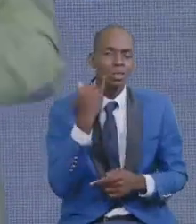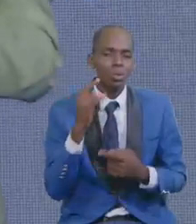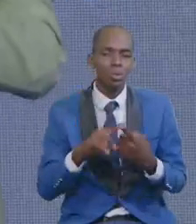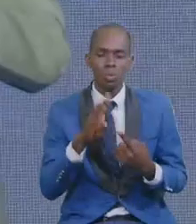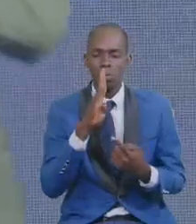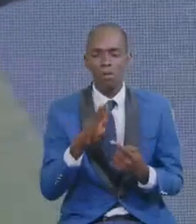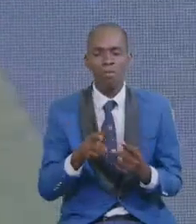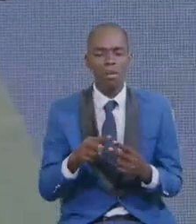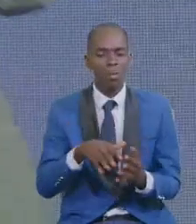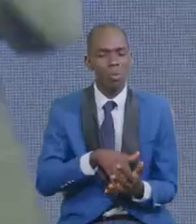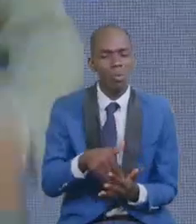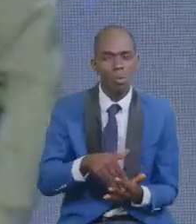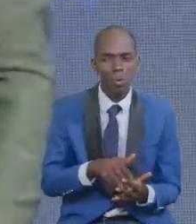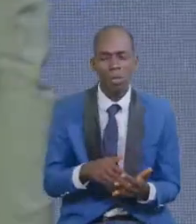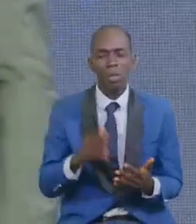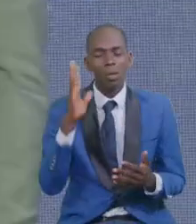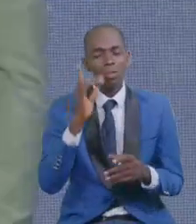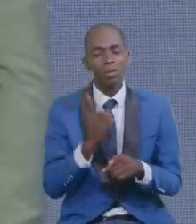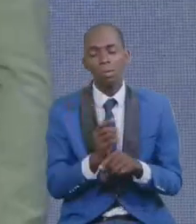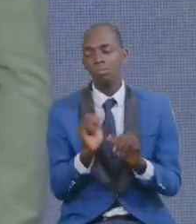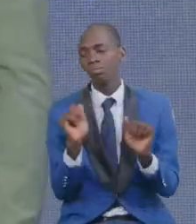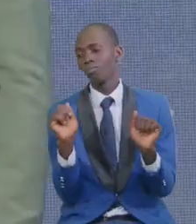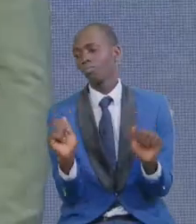weakened, he should have dropped the ball.